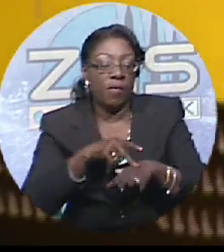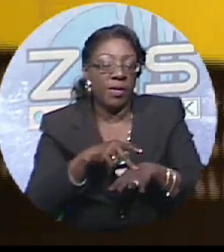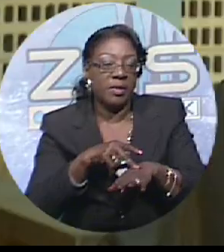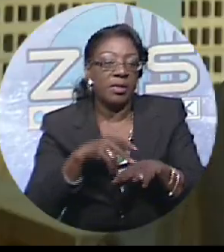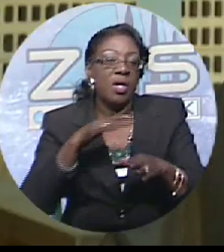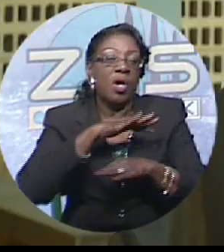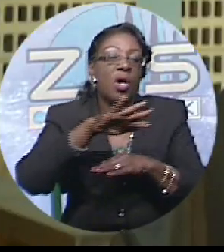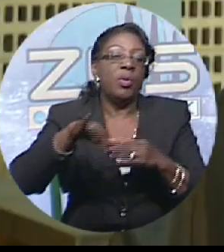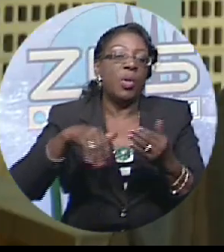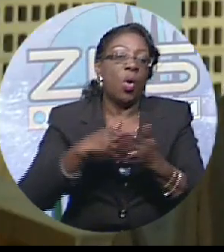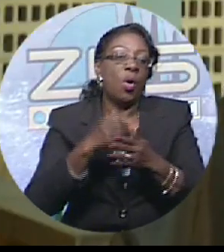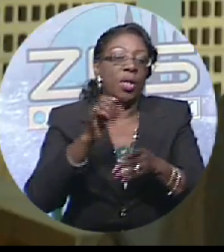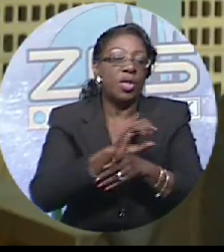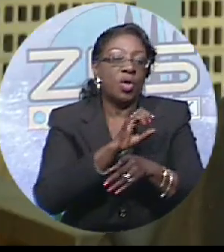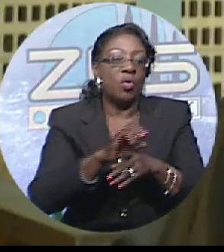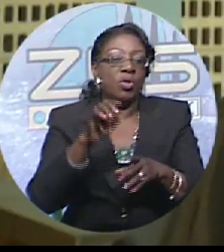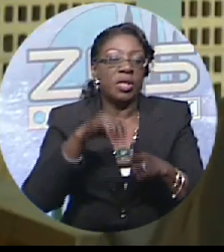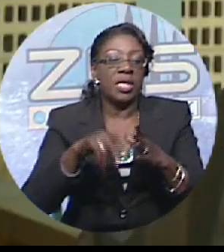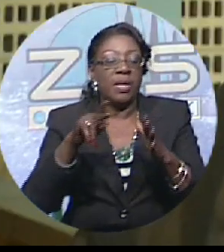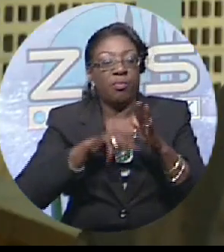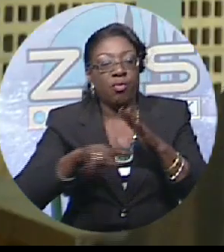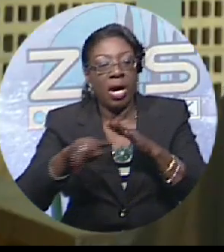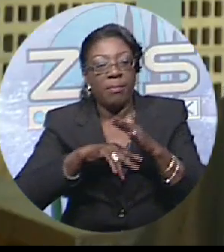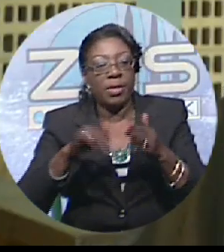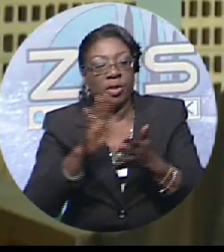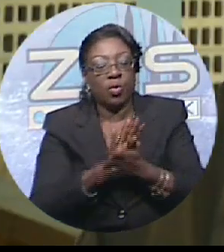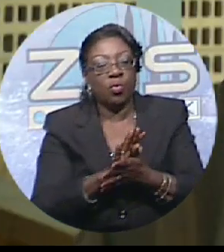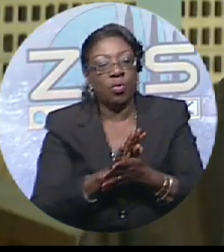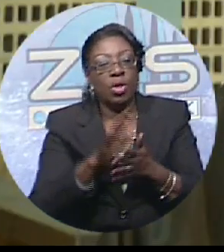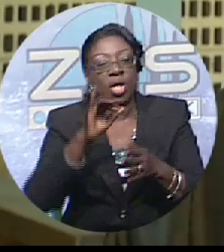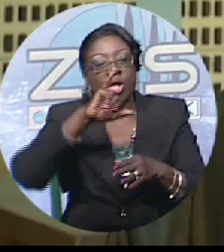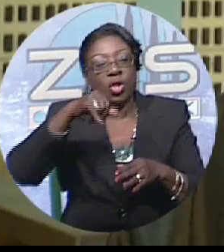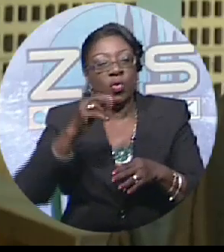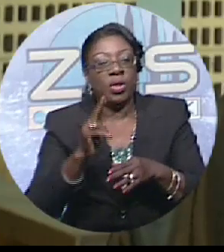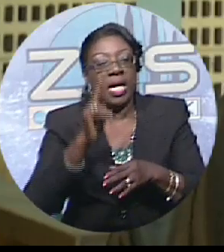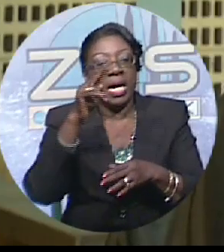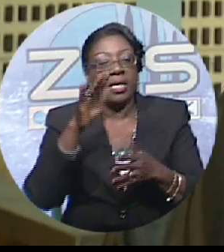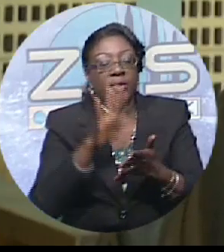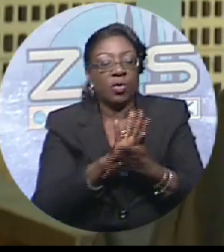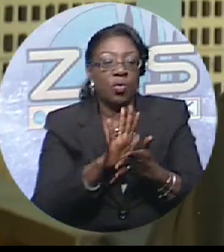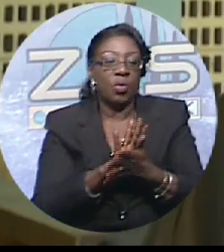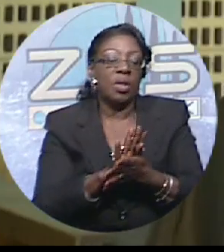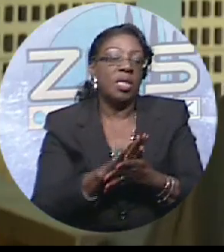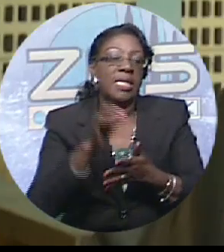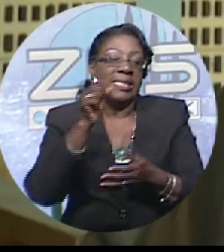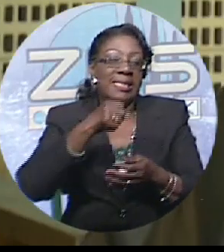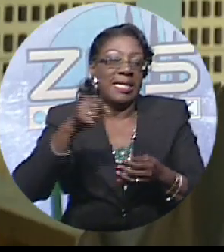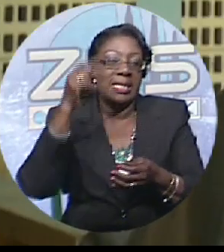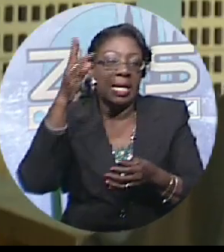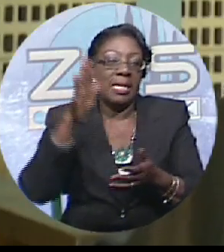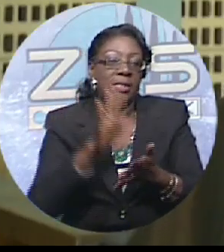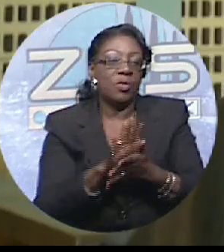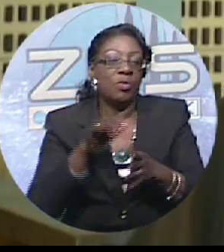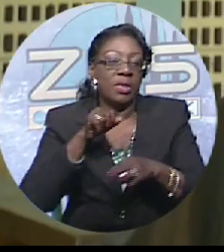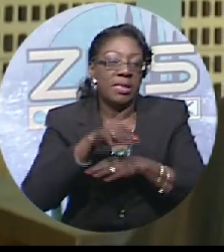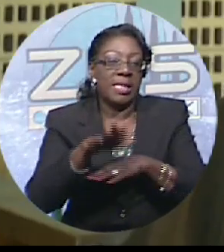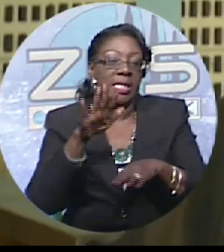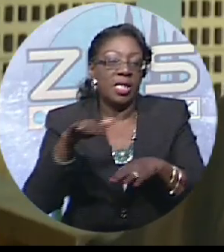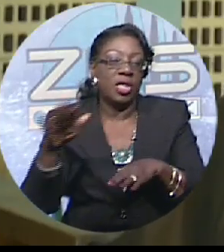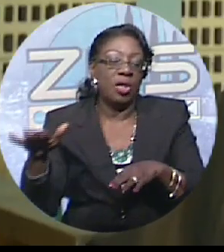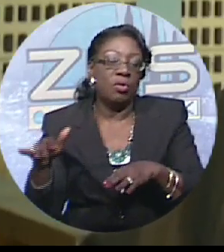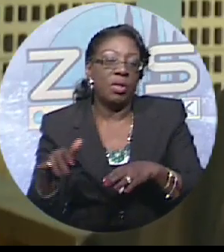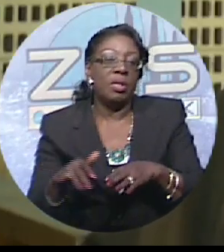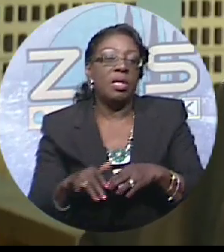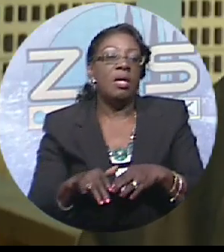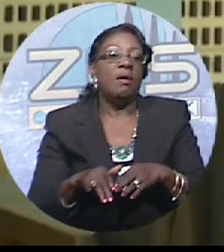these coaches in schools, primary schools, junior high schools, senior high schools to send their kids to AF Hadley on Saturdays from 1 to 3 for primary school